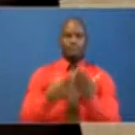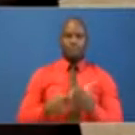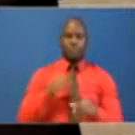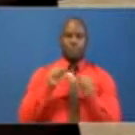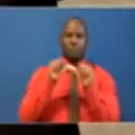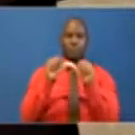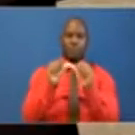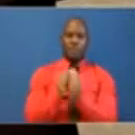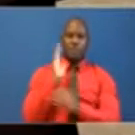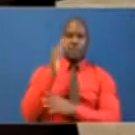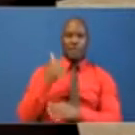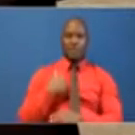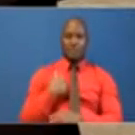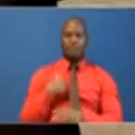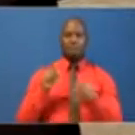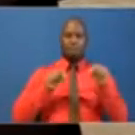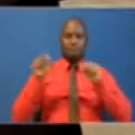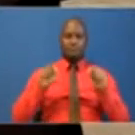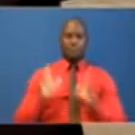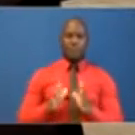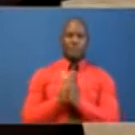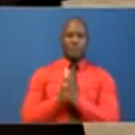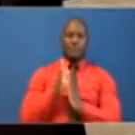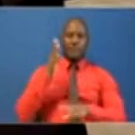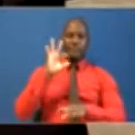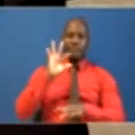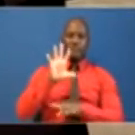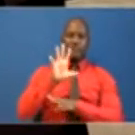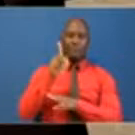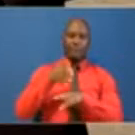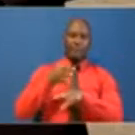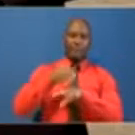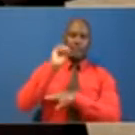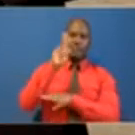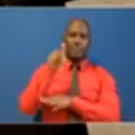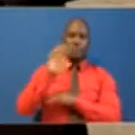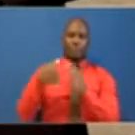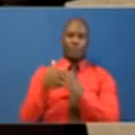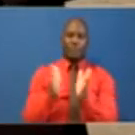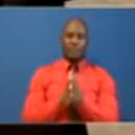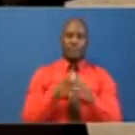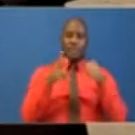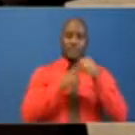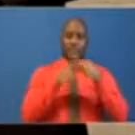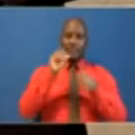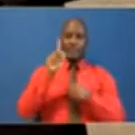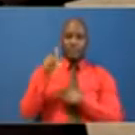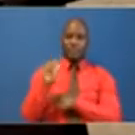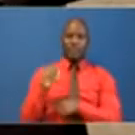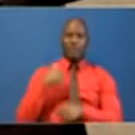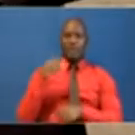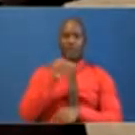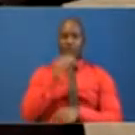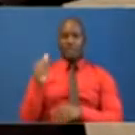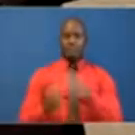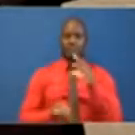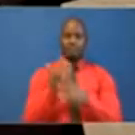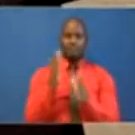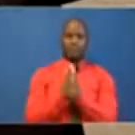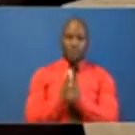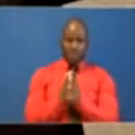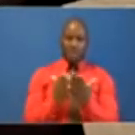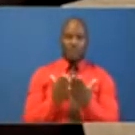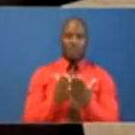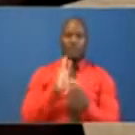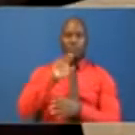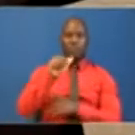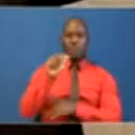on we will have two moderators at 5 30 p.m another set will begin at 7 30 pm we have another set of moderators wahi